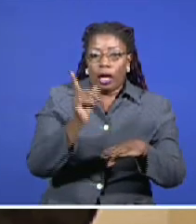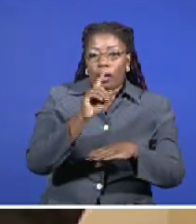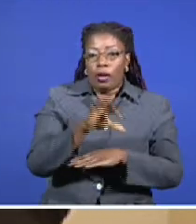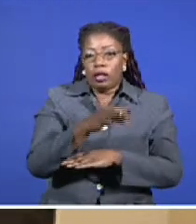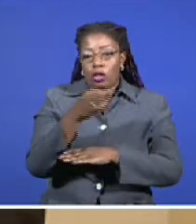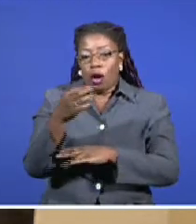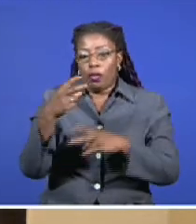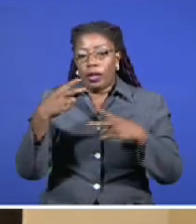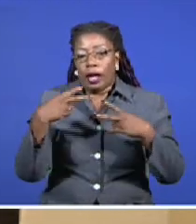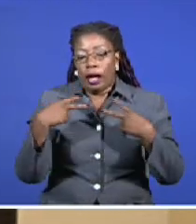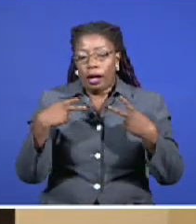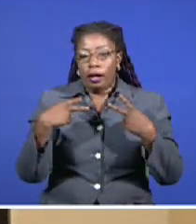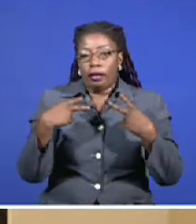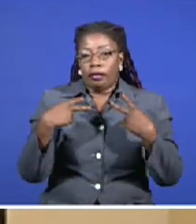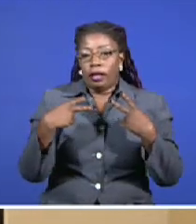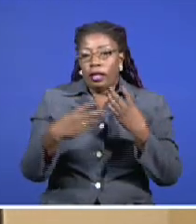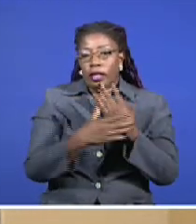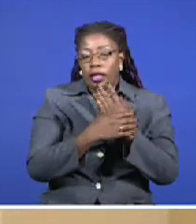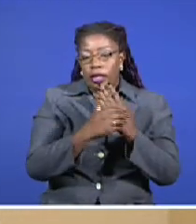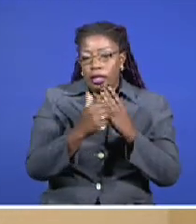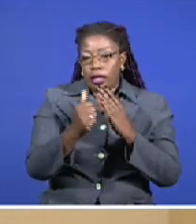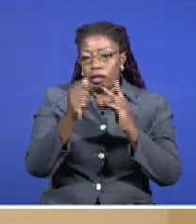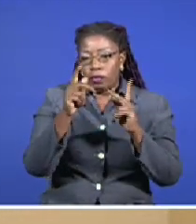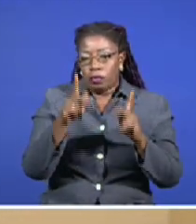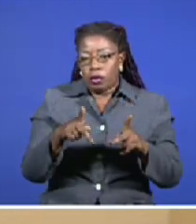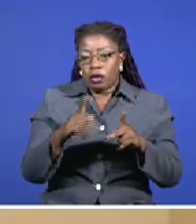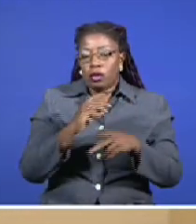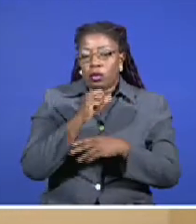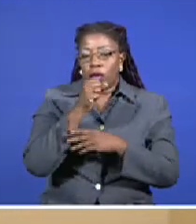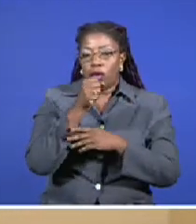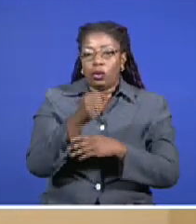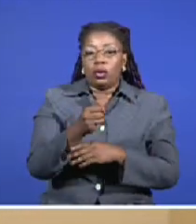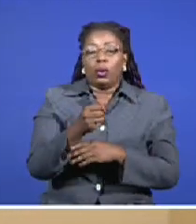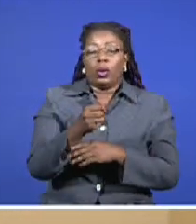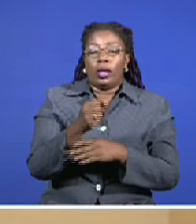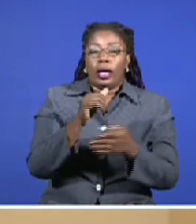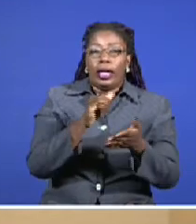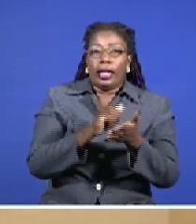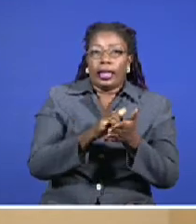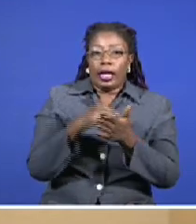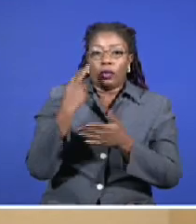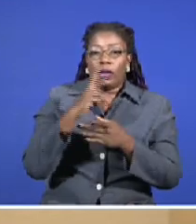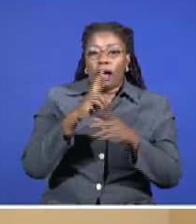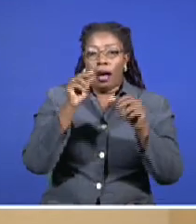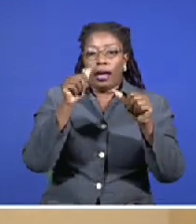the experts, the transmission experts, who are going to ensure that